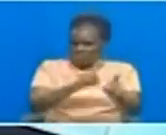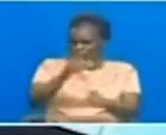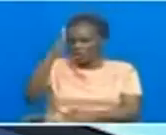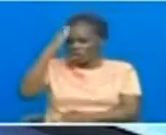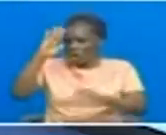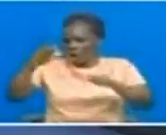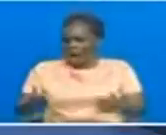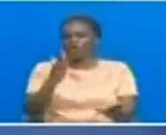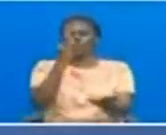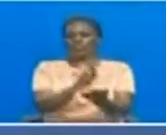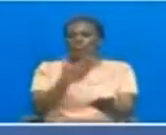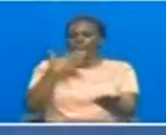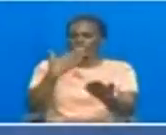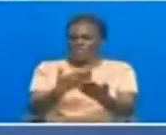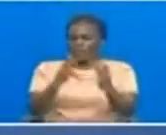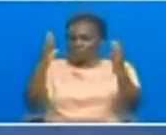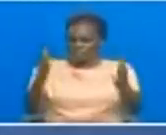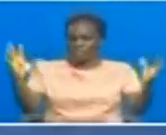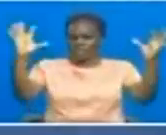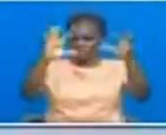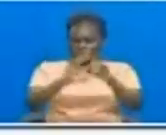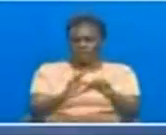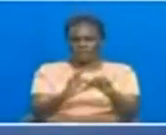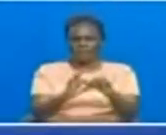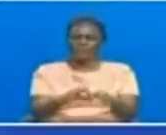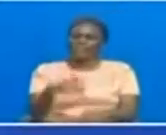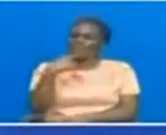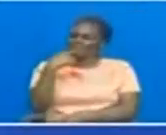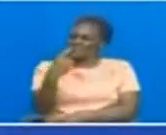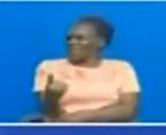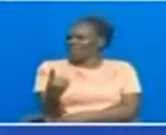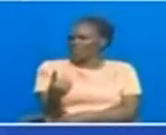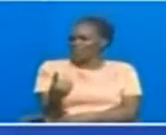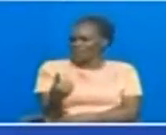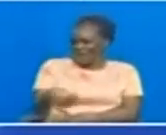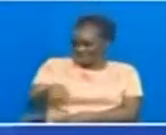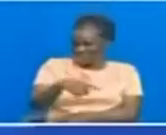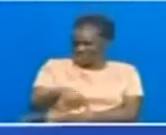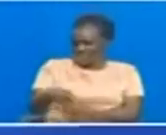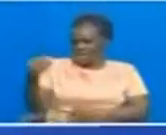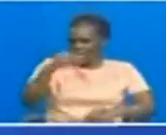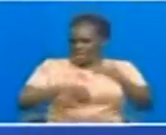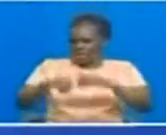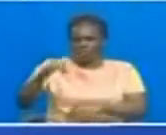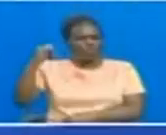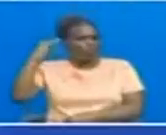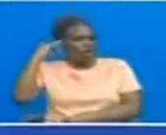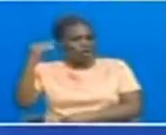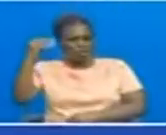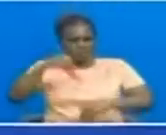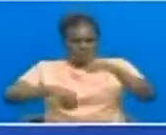how true this is. Thank you very much, Zacharia, for joining us. Yes. So tell us about the electro-mobile voting